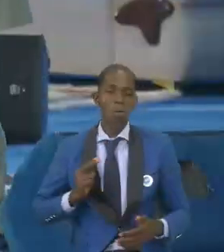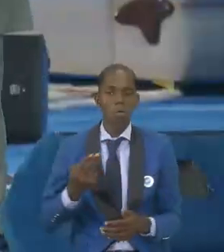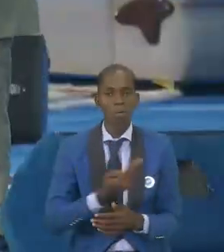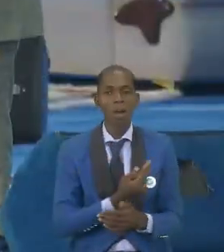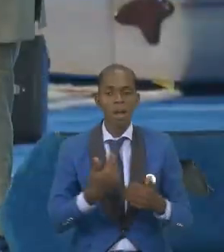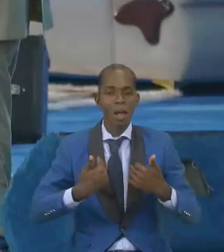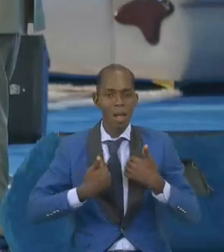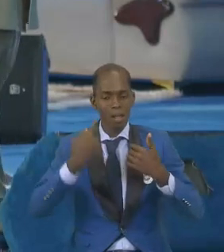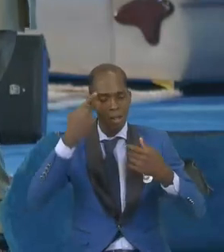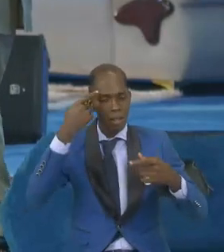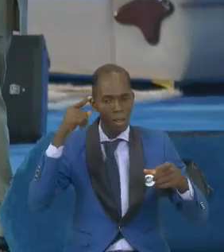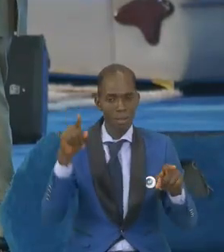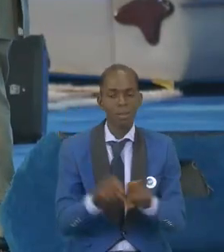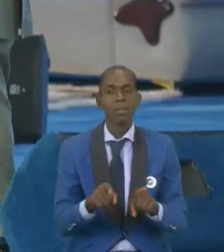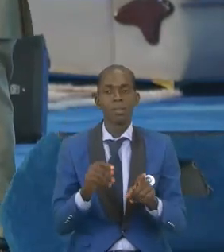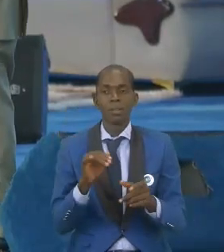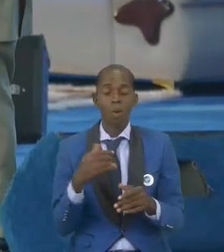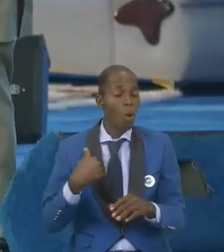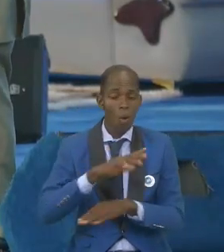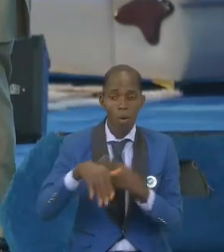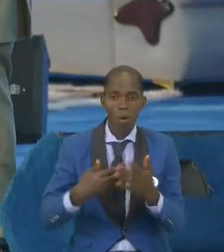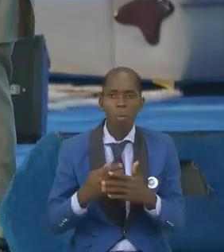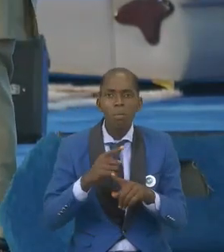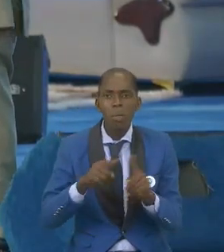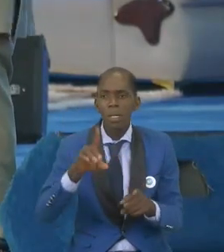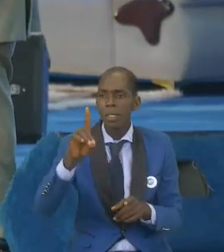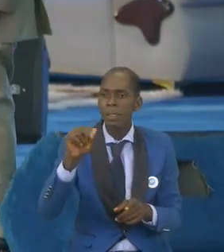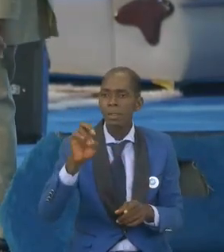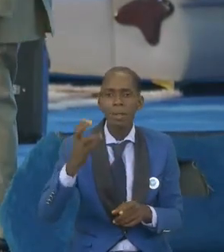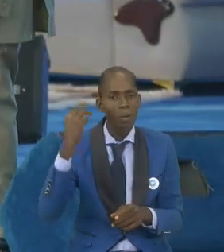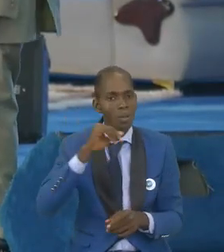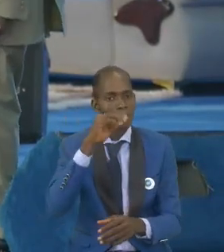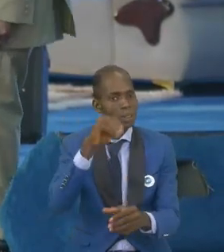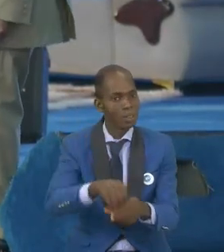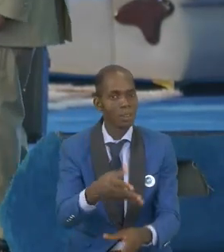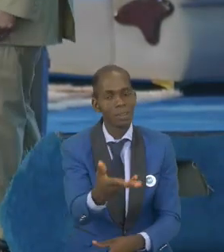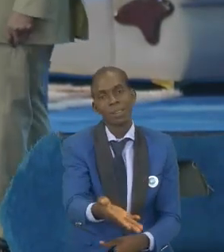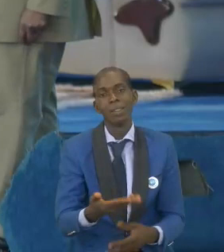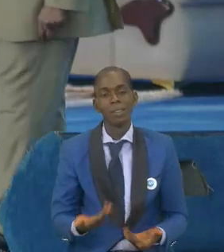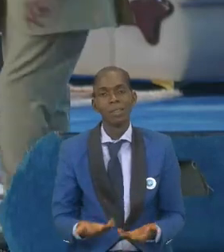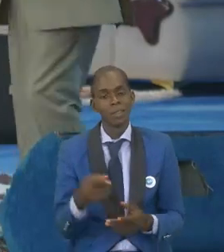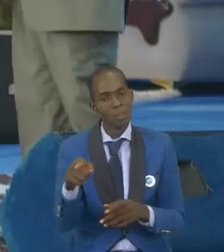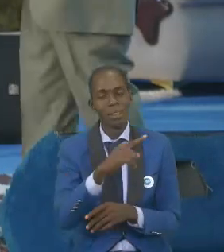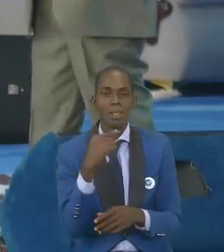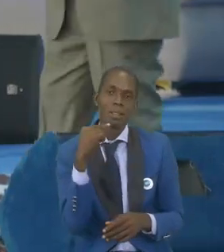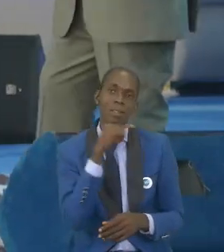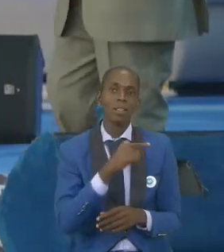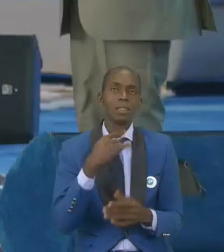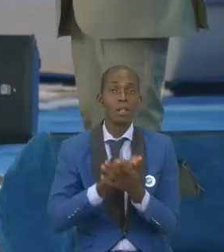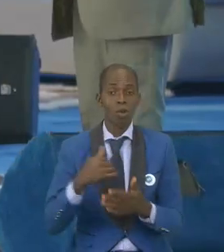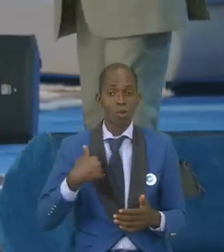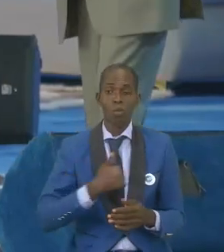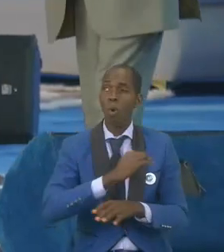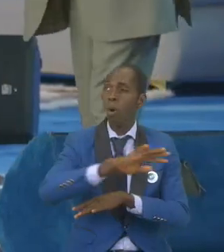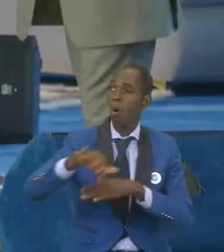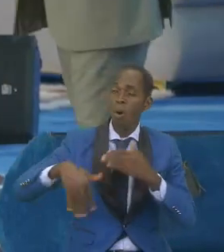that this should be done. And Daniel was not present there with them. All the presidents of the kingdom, the governors and